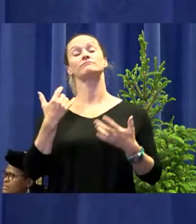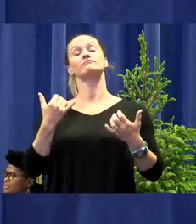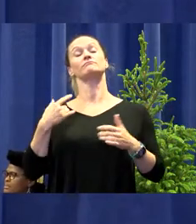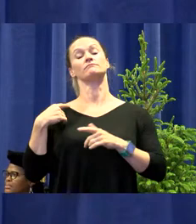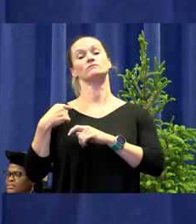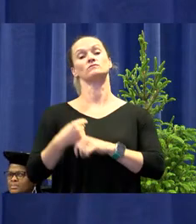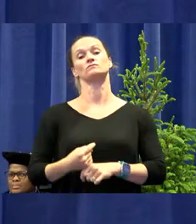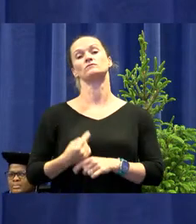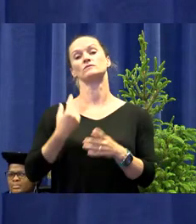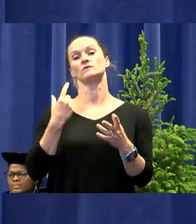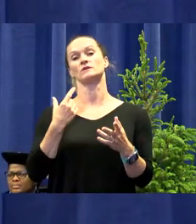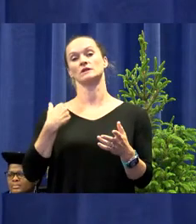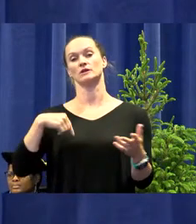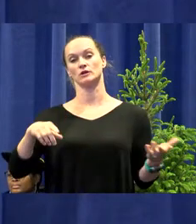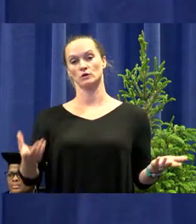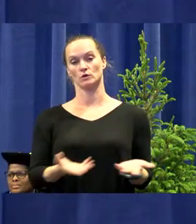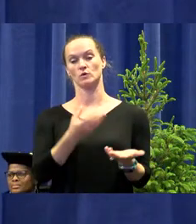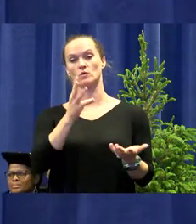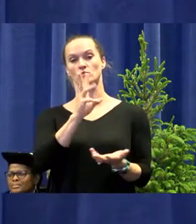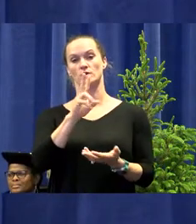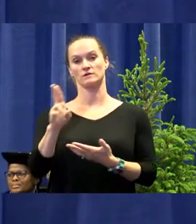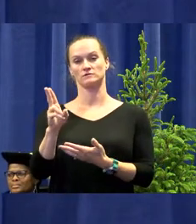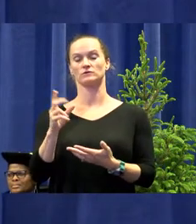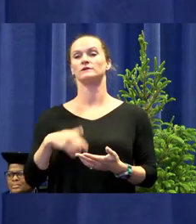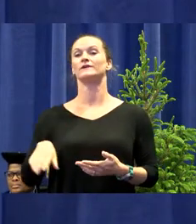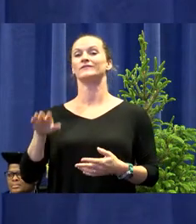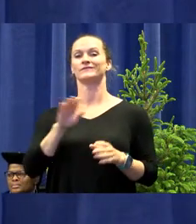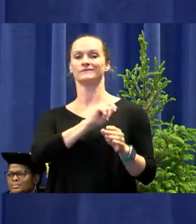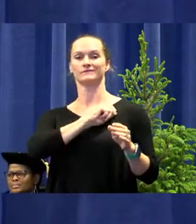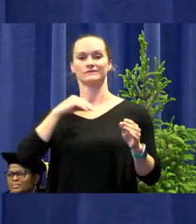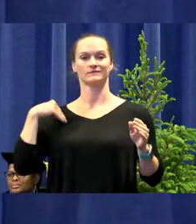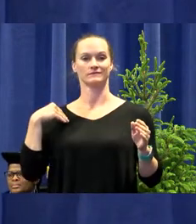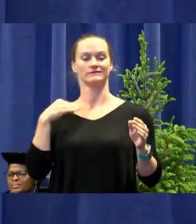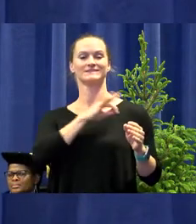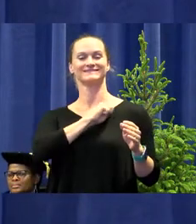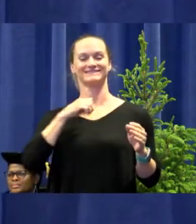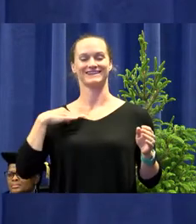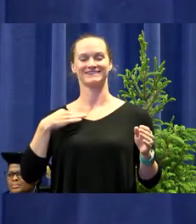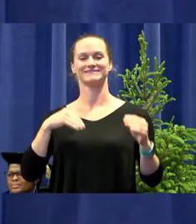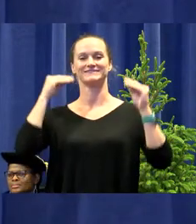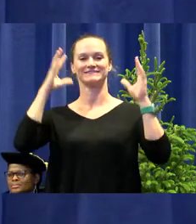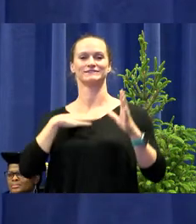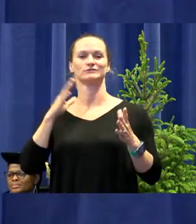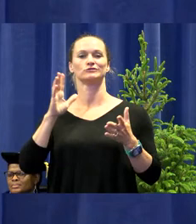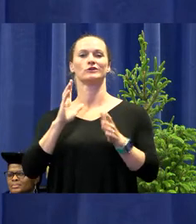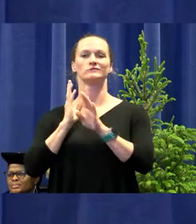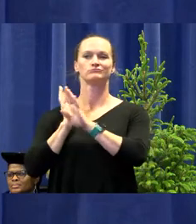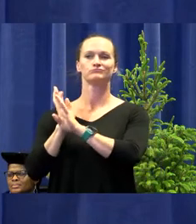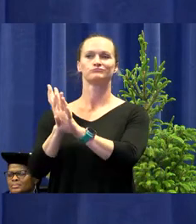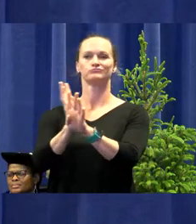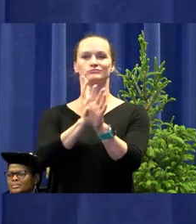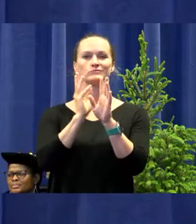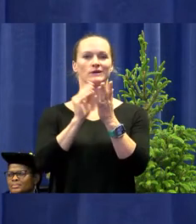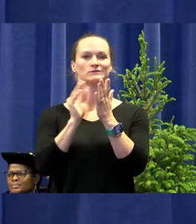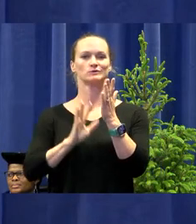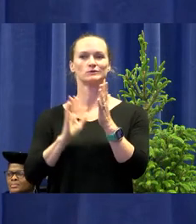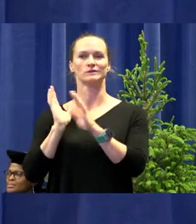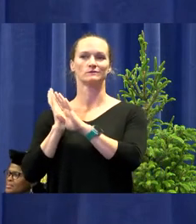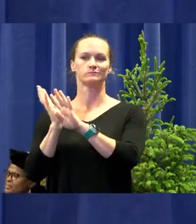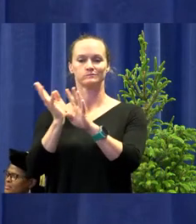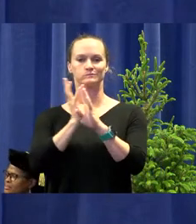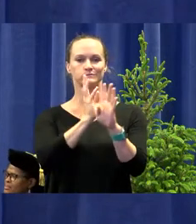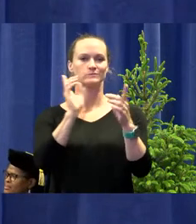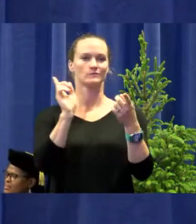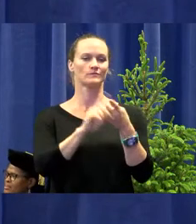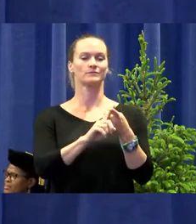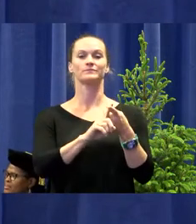that faculty and graduates follow commencement with the memory walk ceremony. My colleagues on this stage and our faculty